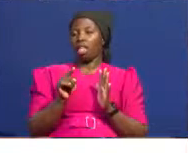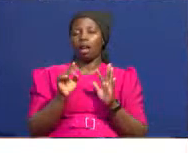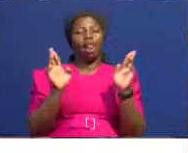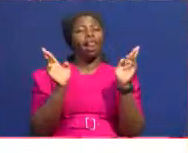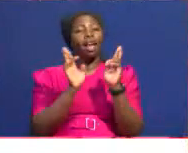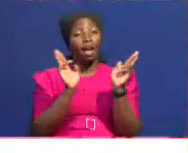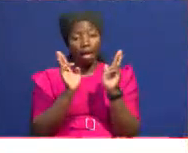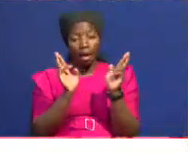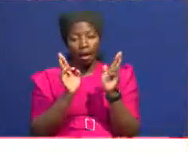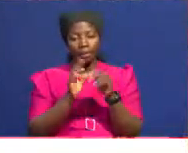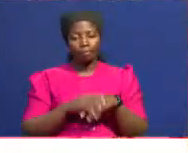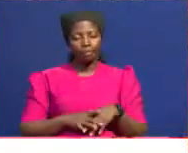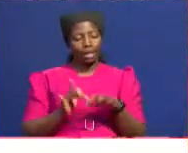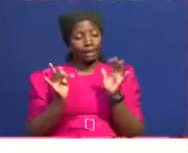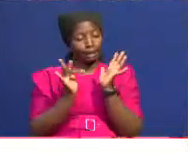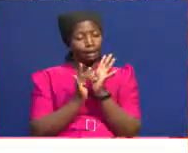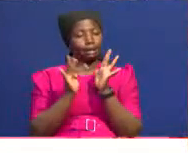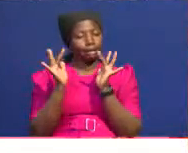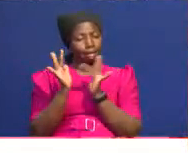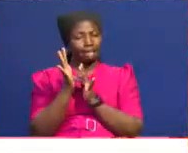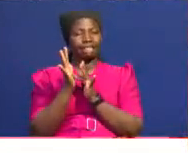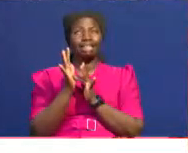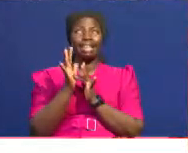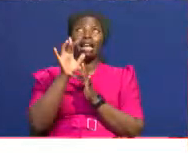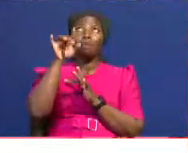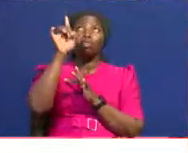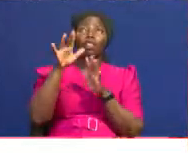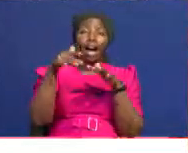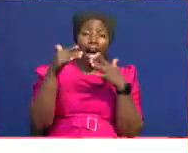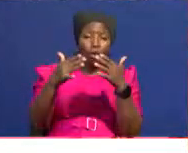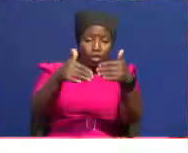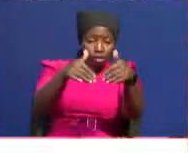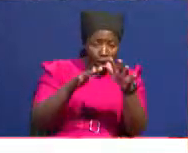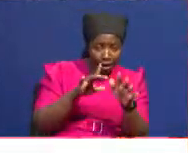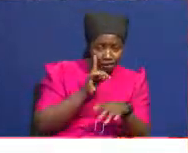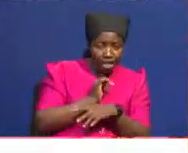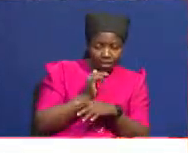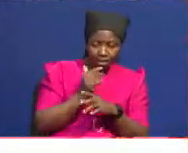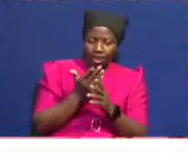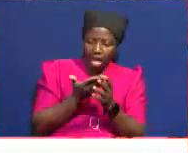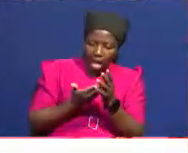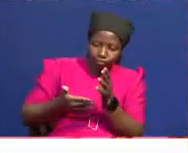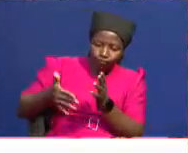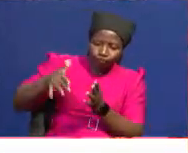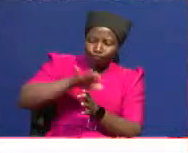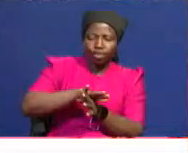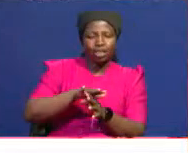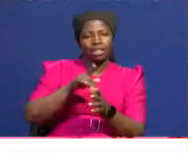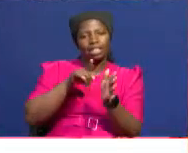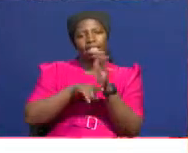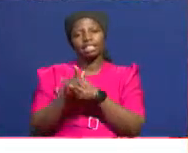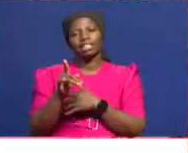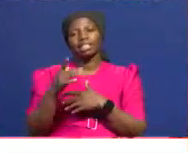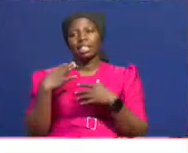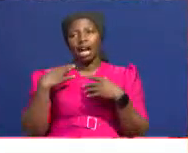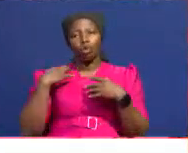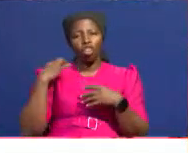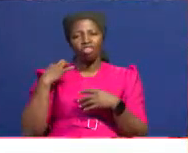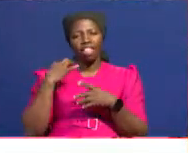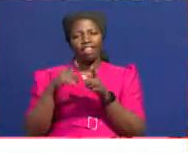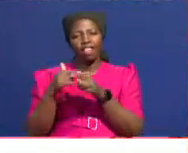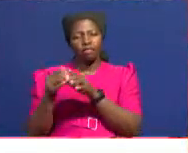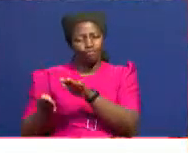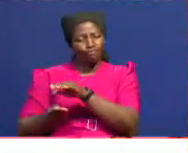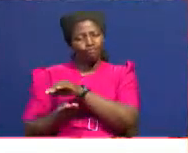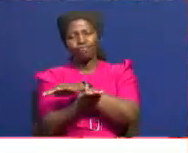ready. Jesus himself, how he was buried. He was wrapped in a sheet and put in a